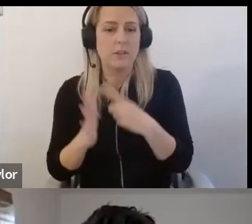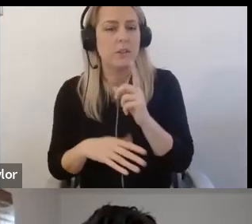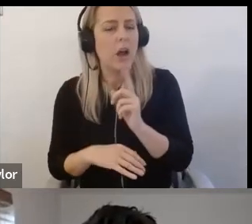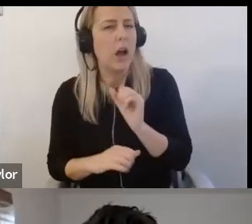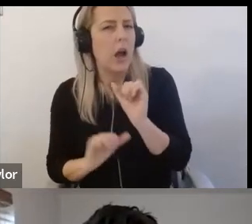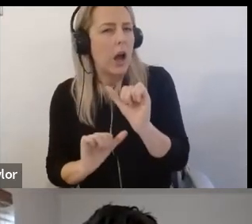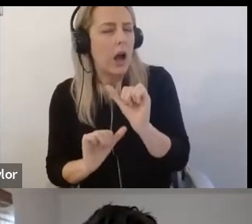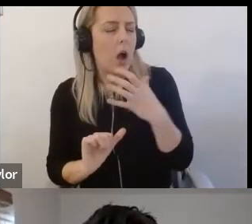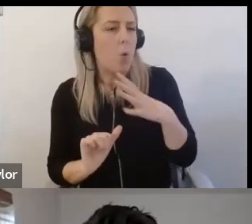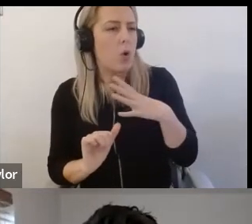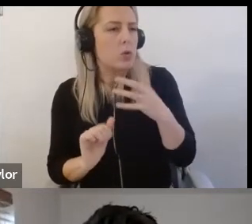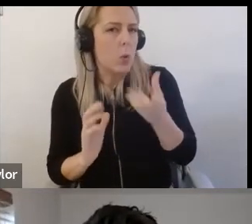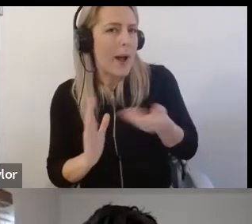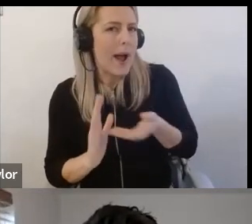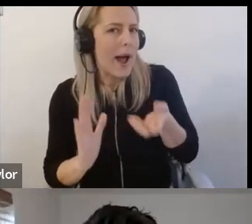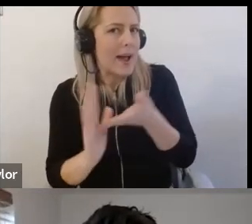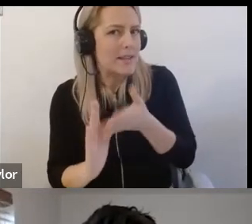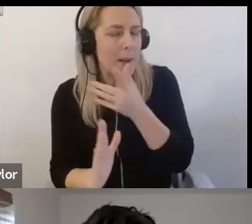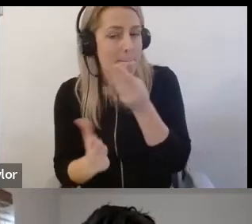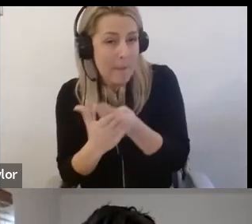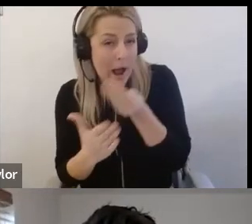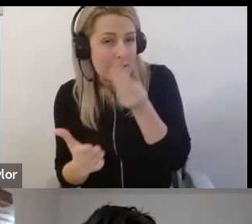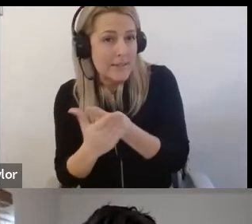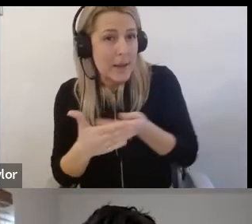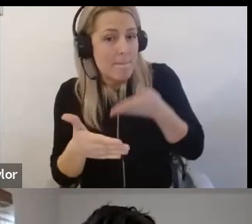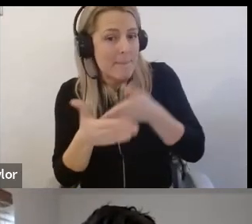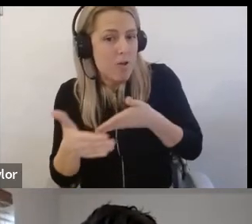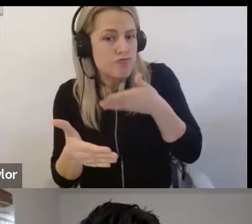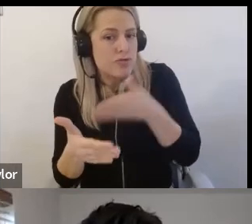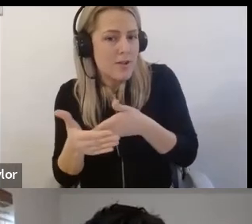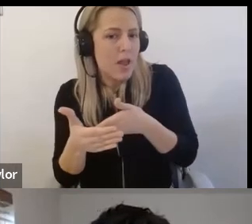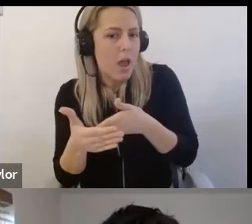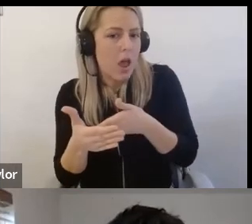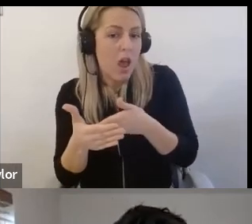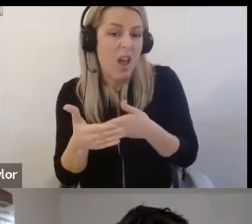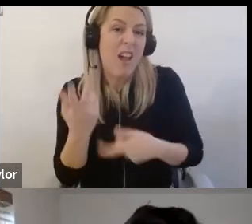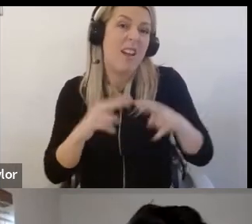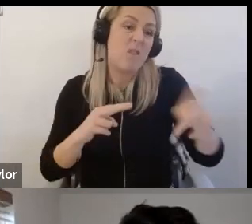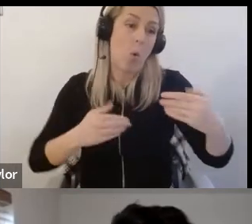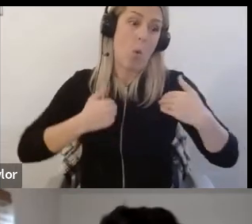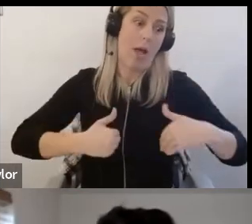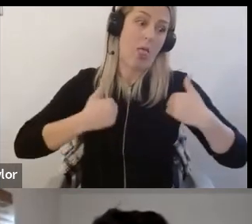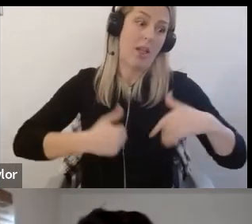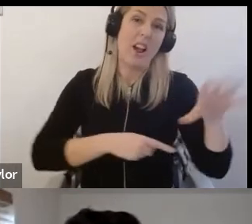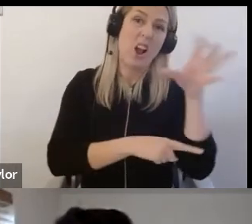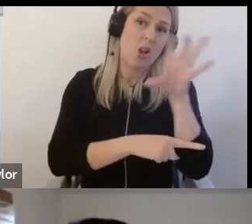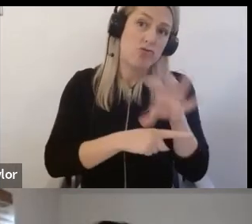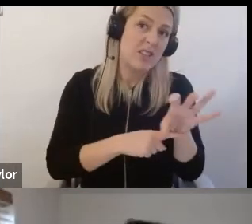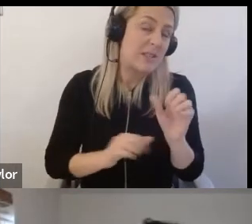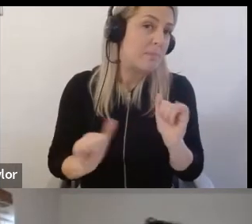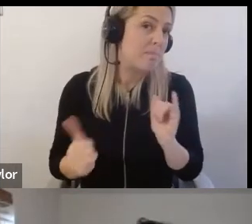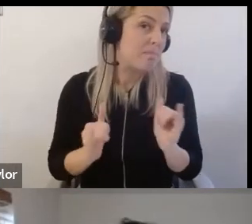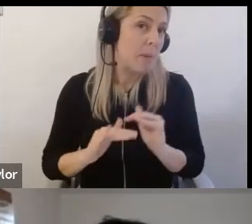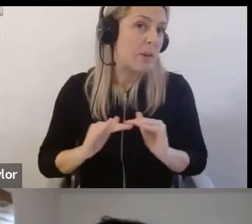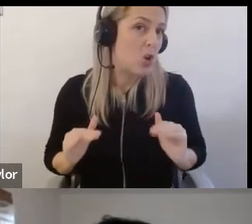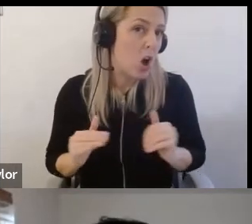money a barrier, particularly in wealthier countries. And I suppose maybe one way to talk about it is